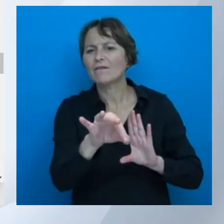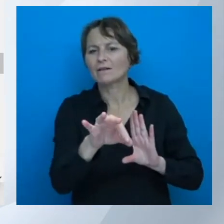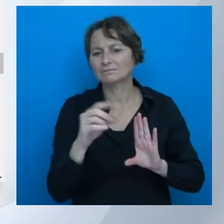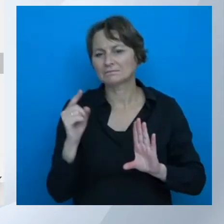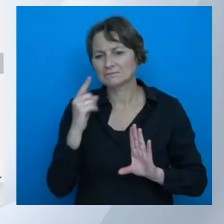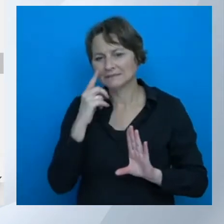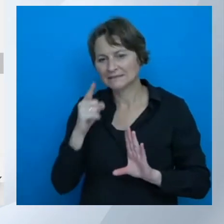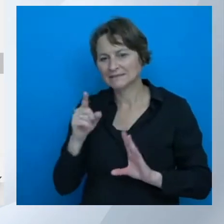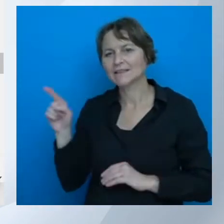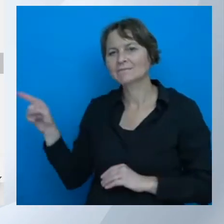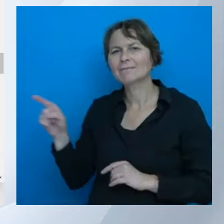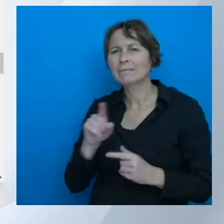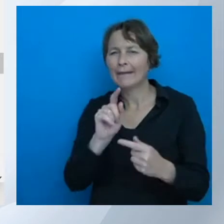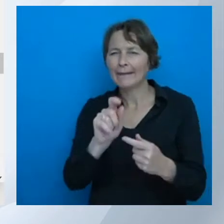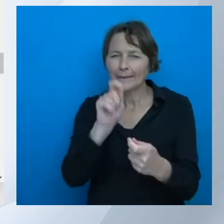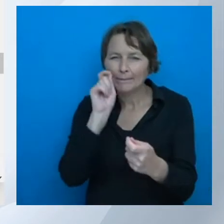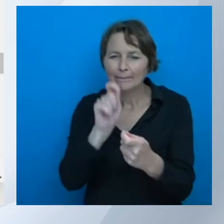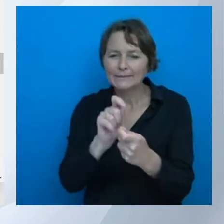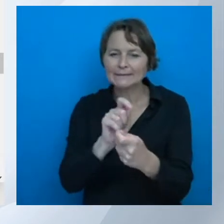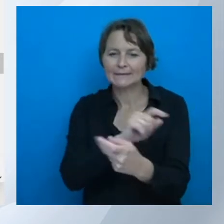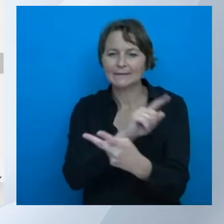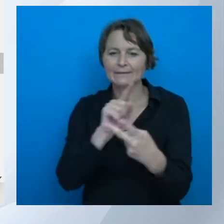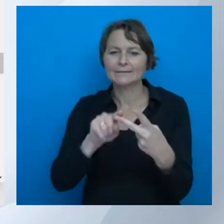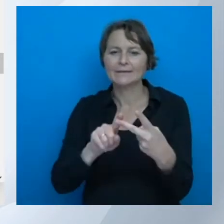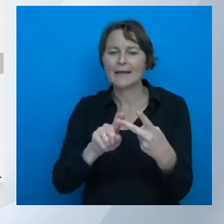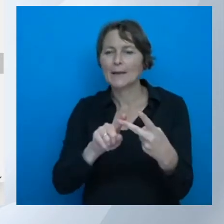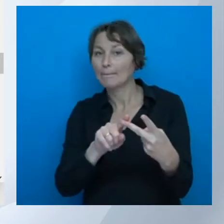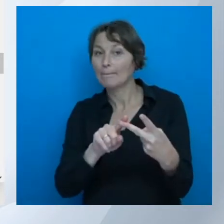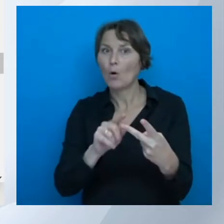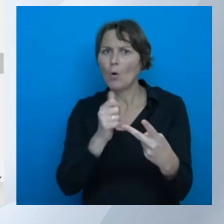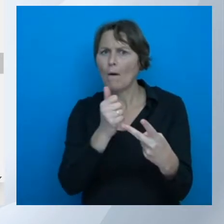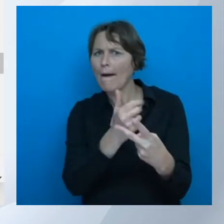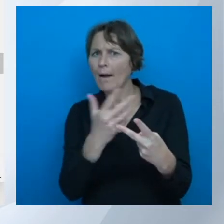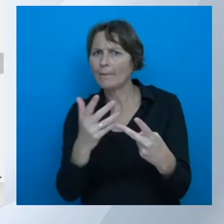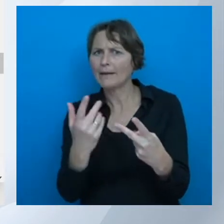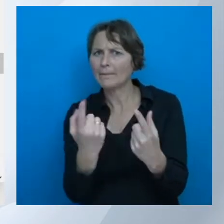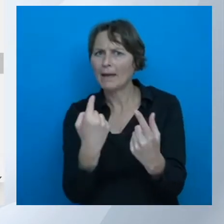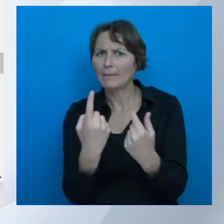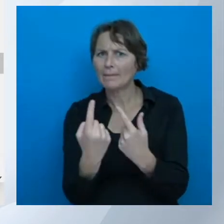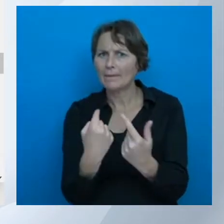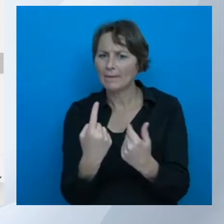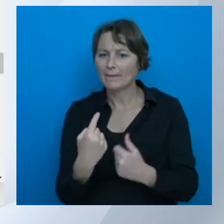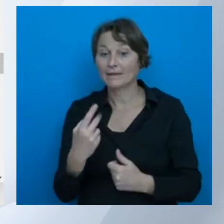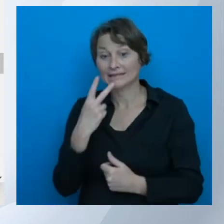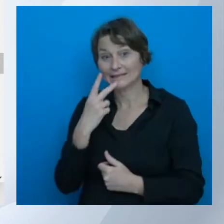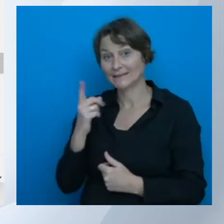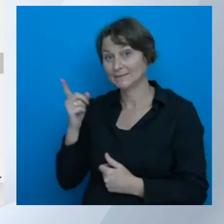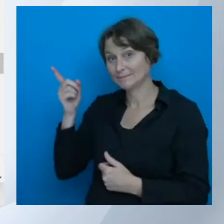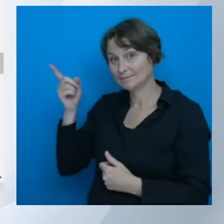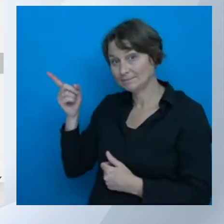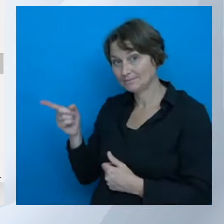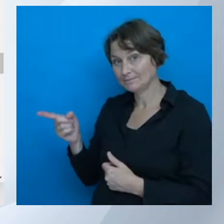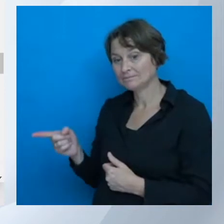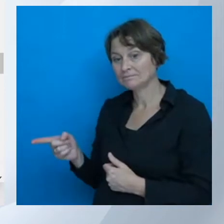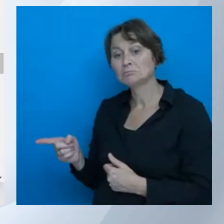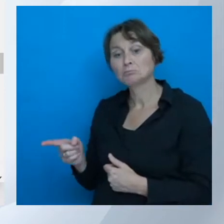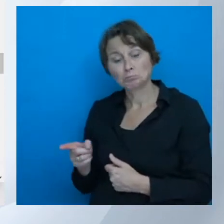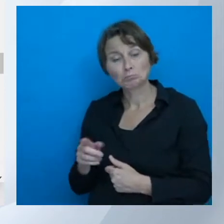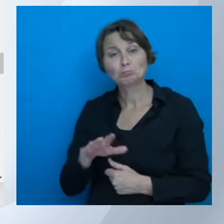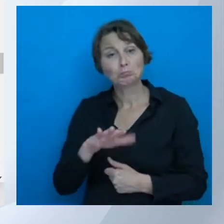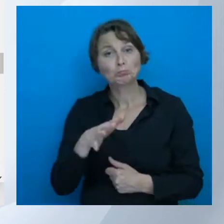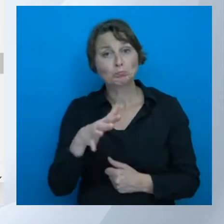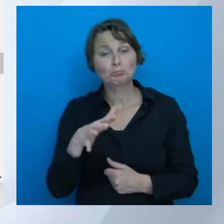the recall, the F-score can be returned. And here we can see that it is quite okay. It is